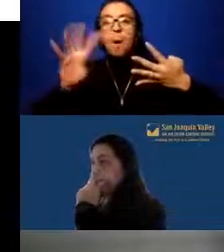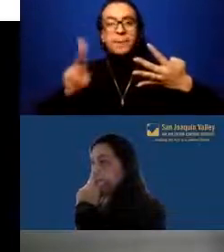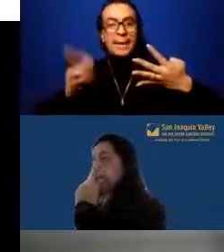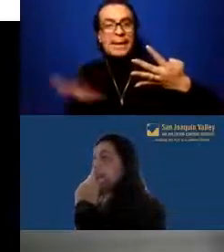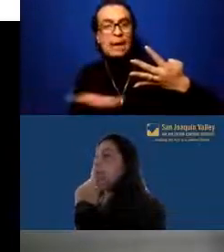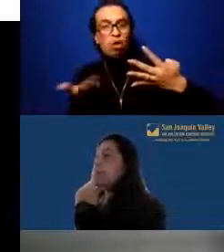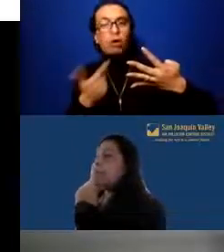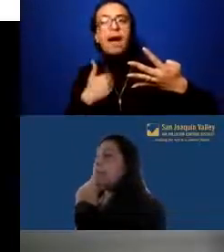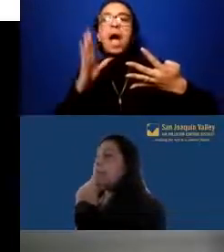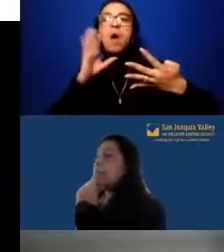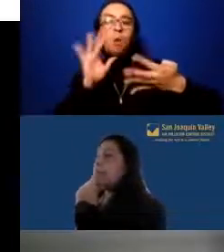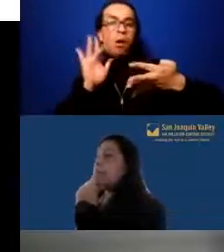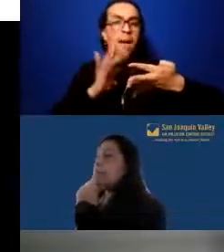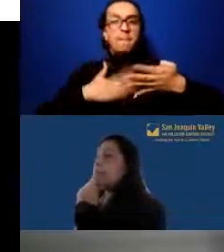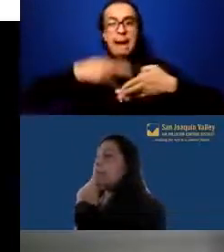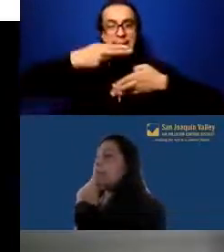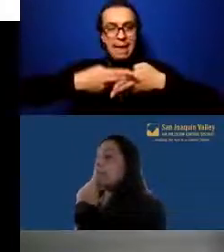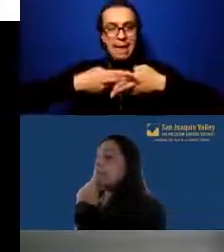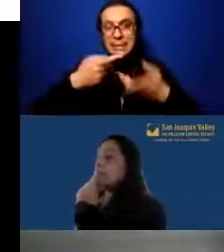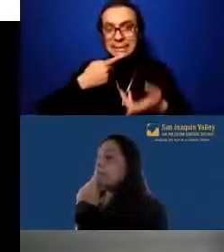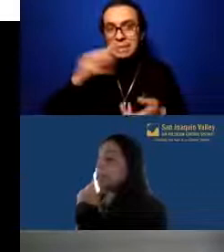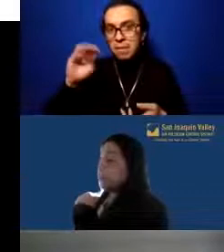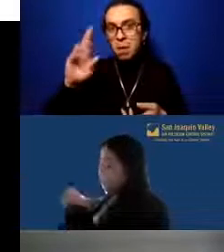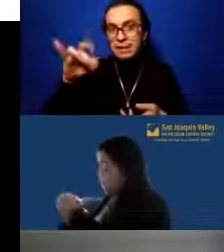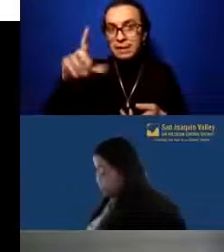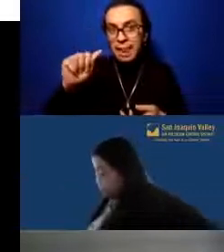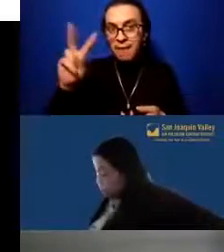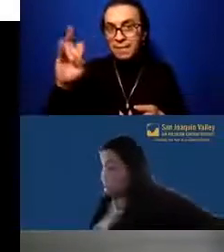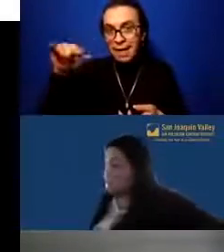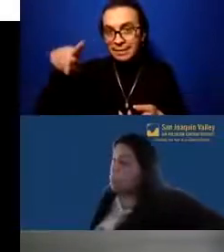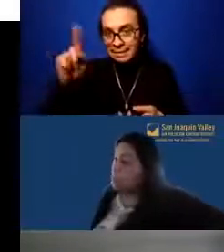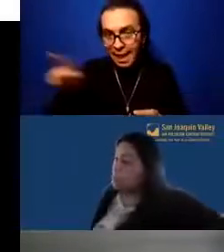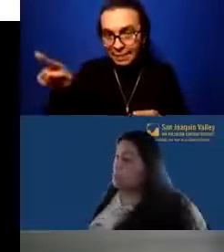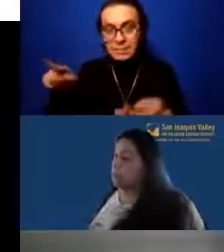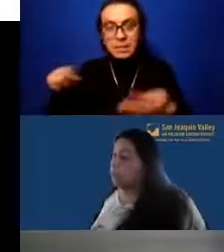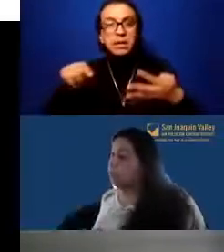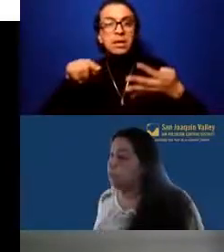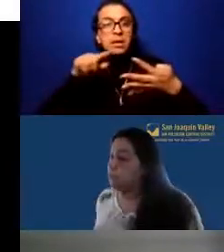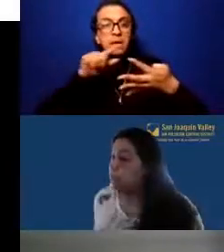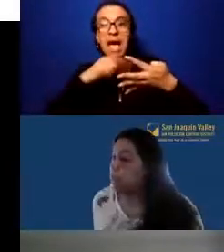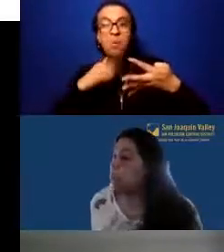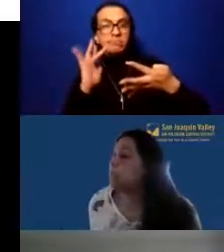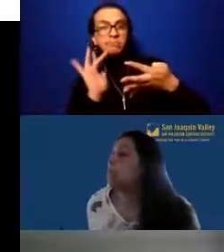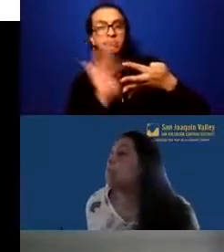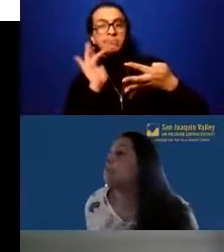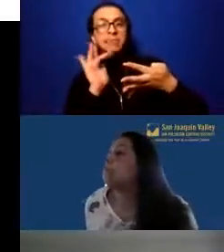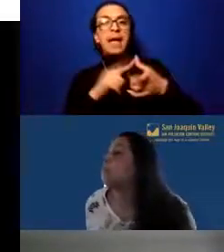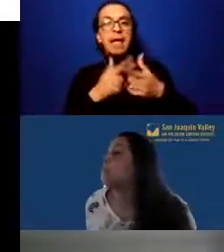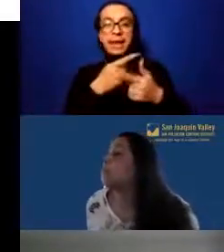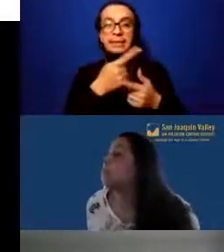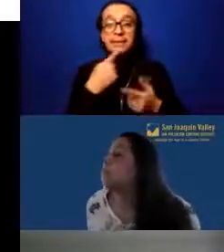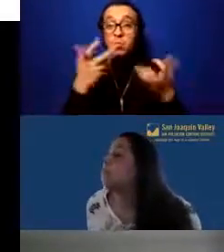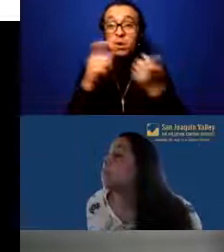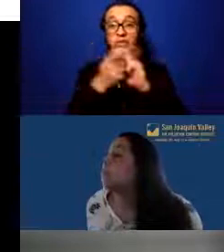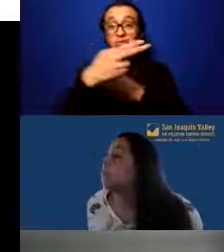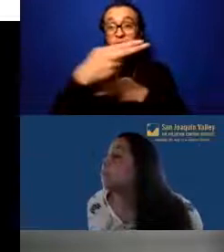the person all the way at the top. It says Marisela Velasquez. I'm going to select that. And here I have the option to change my name. I'm